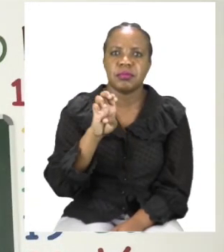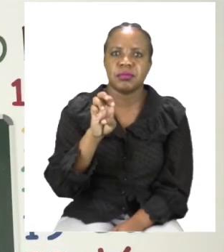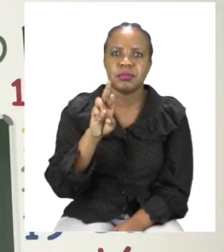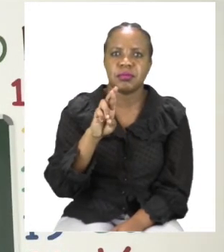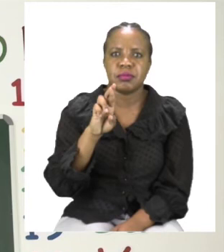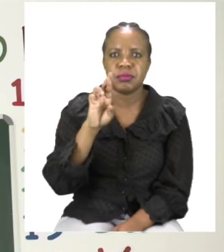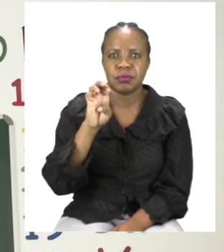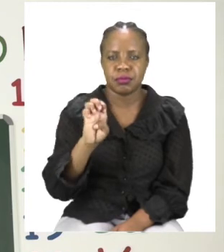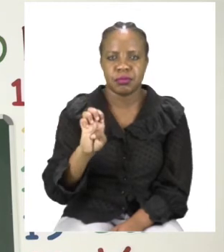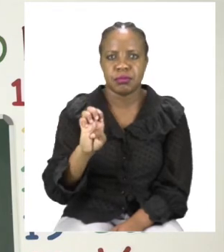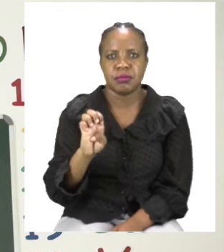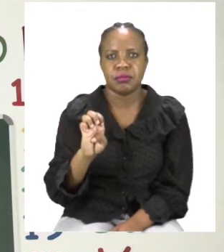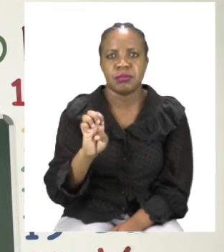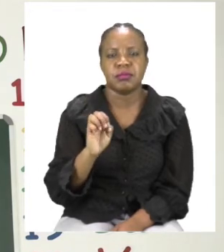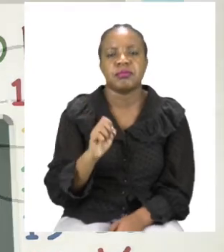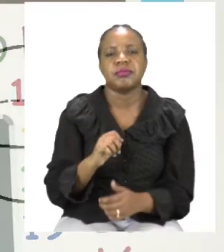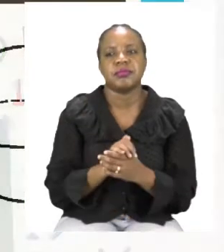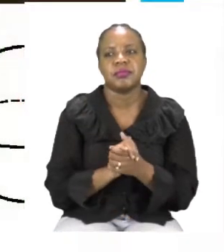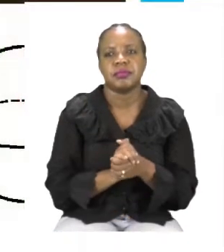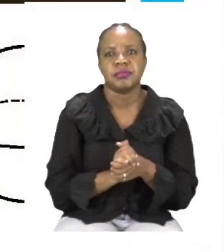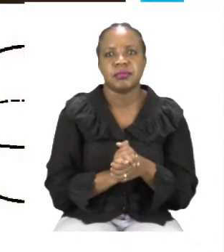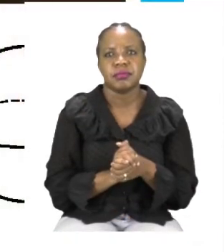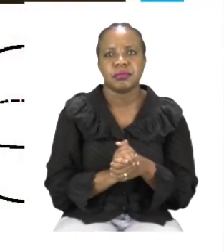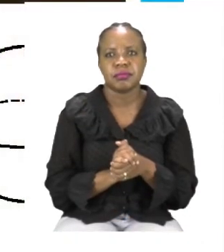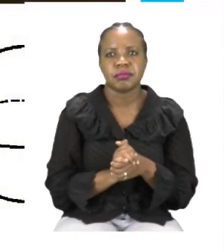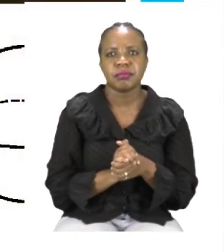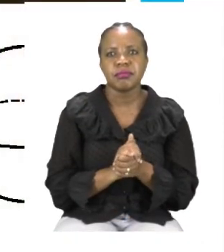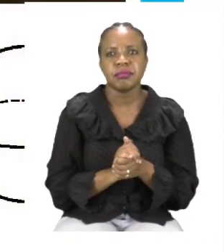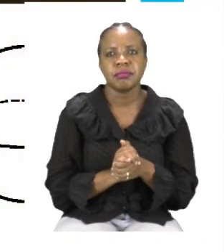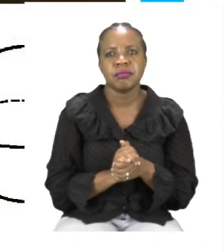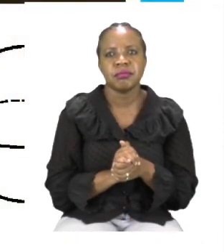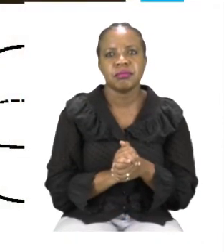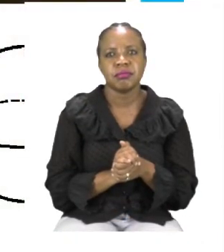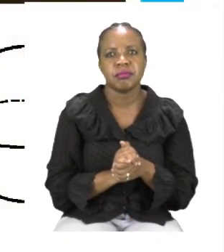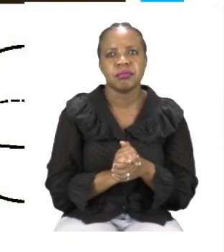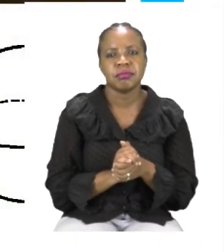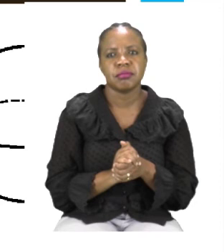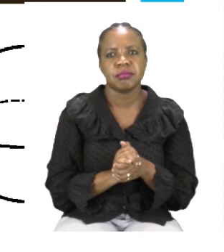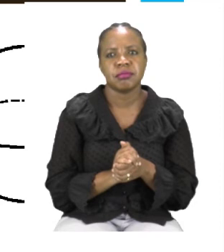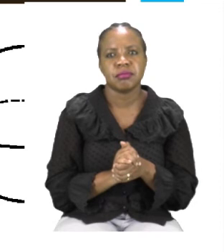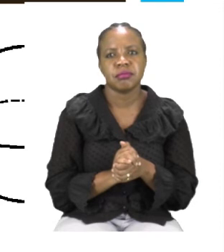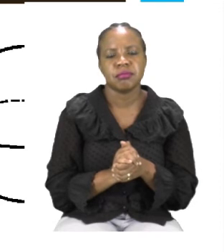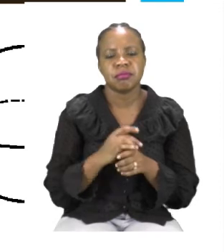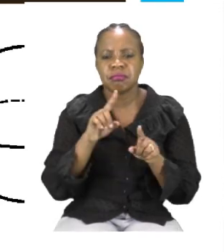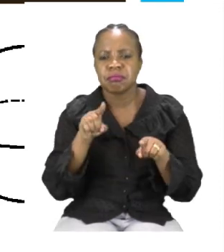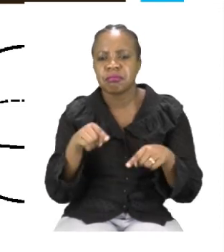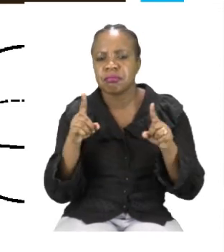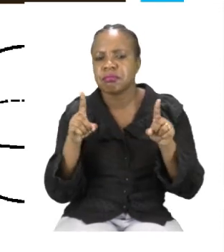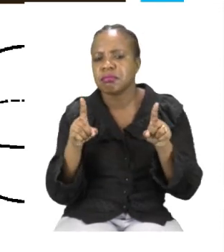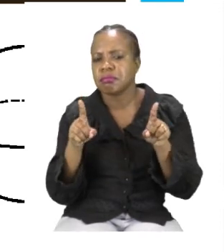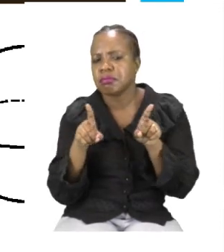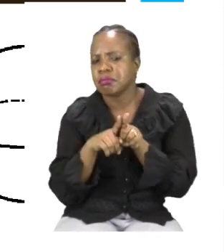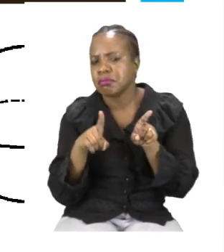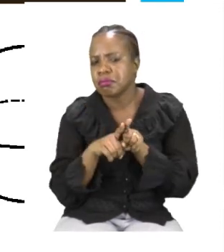sphere. Well done. Now let's take a look at the words that we have, or rather the things we have in real